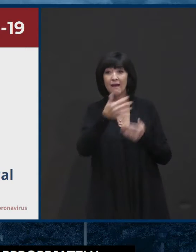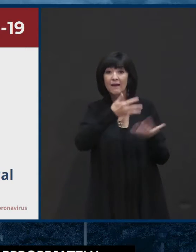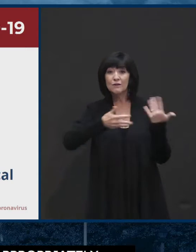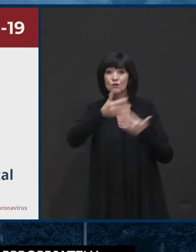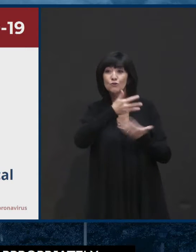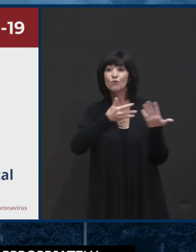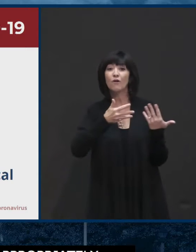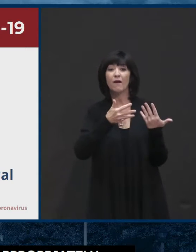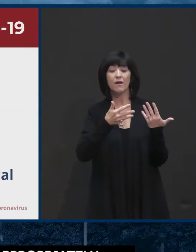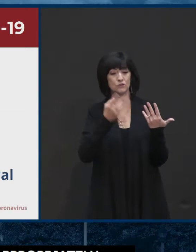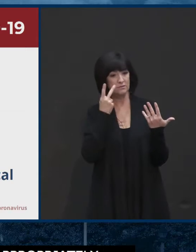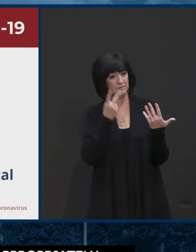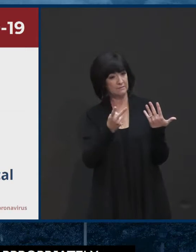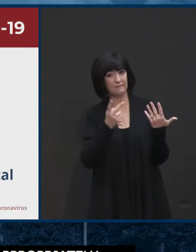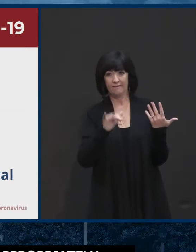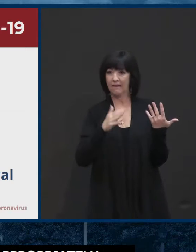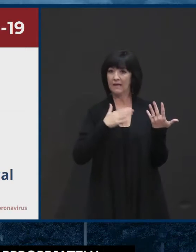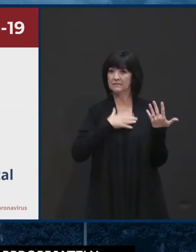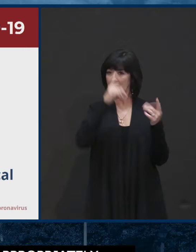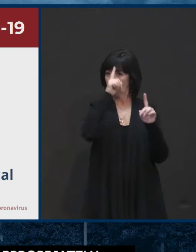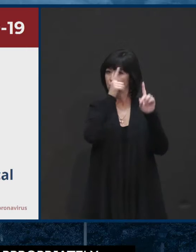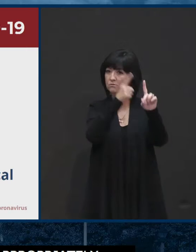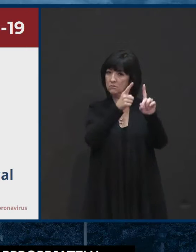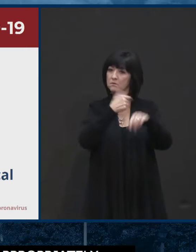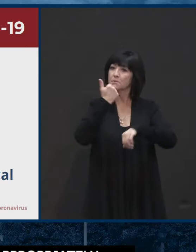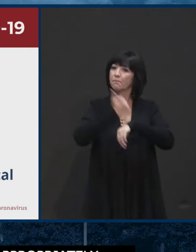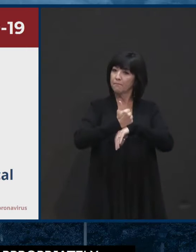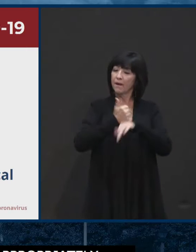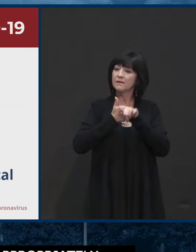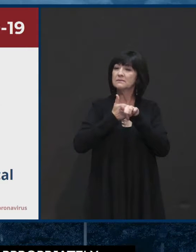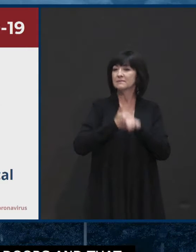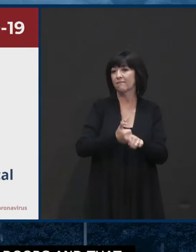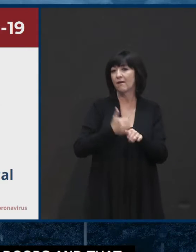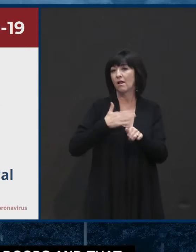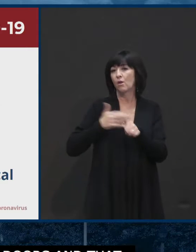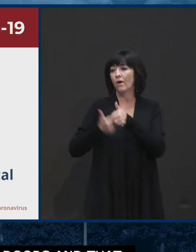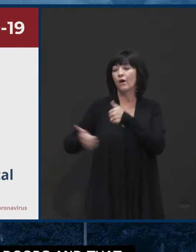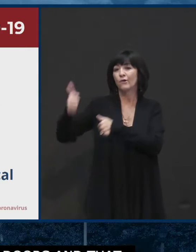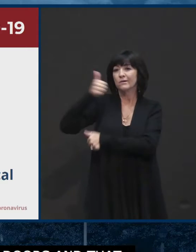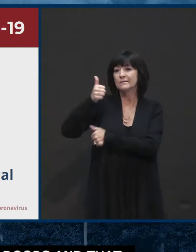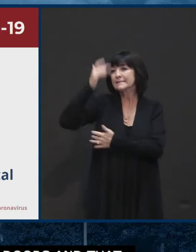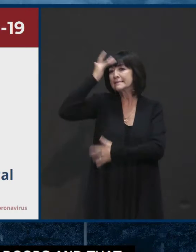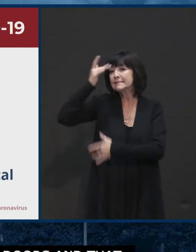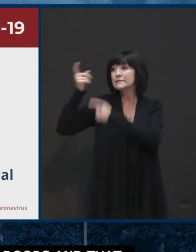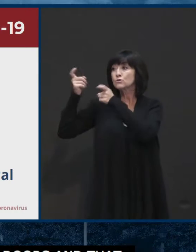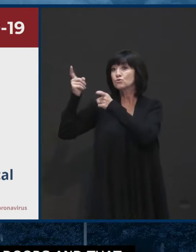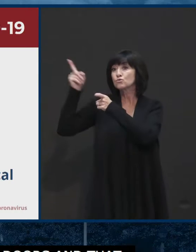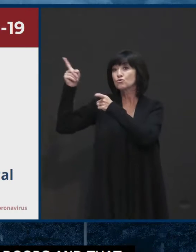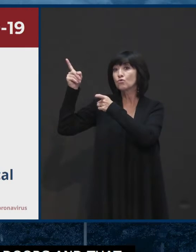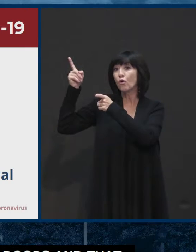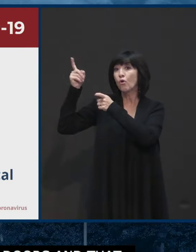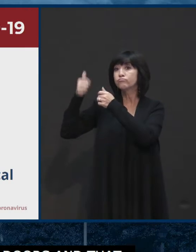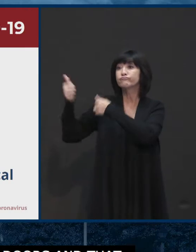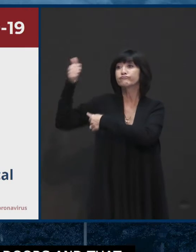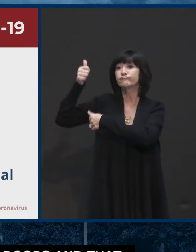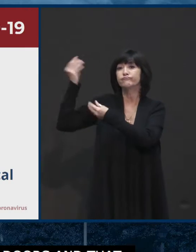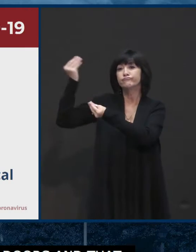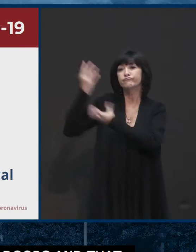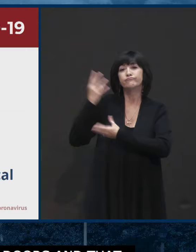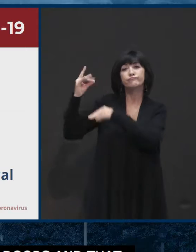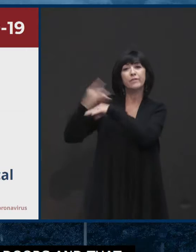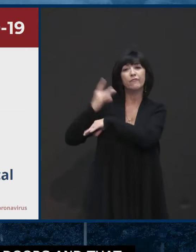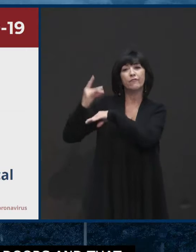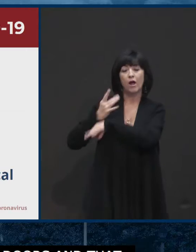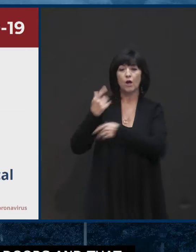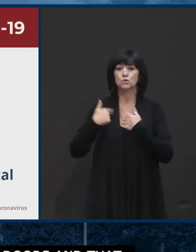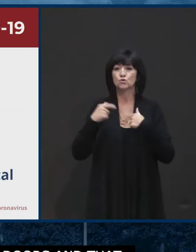It's based on the public health guidance and data that you'll see in a few minutes, and obviously putting